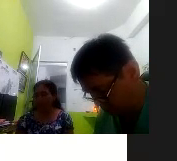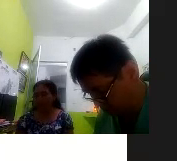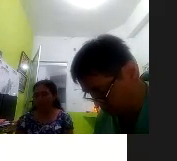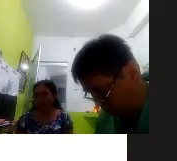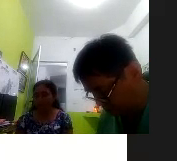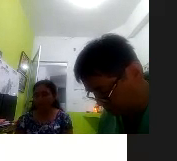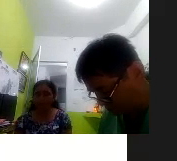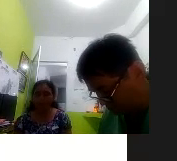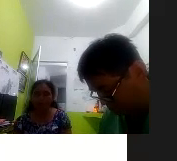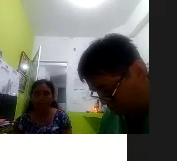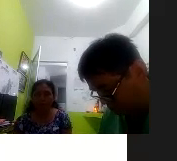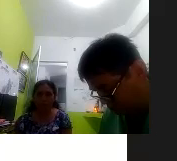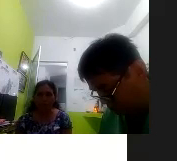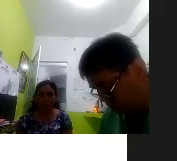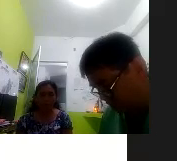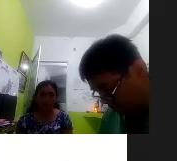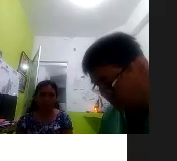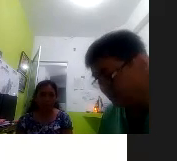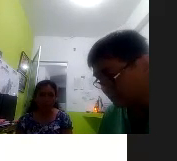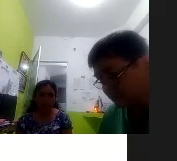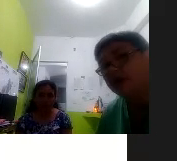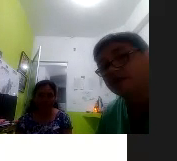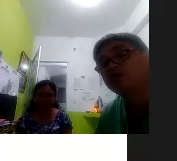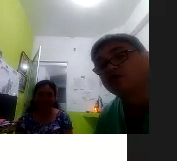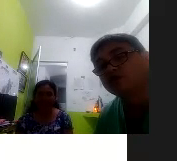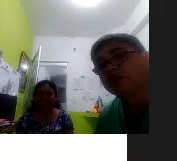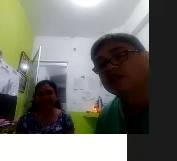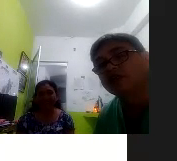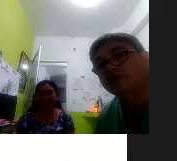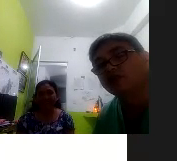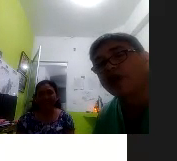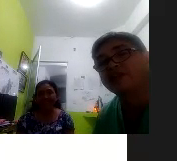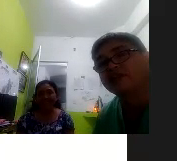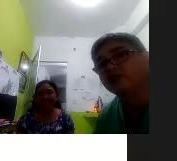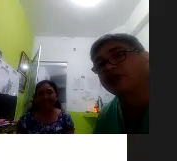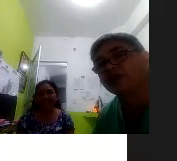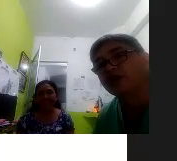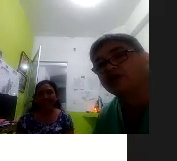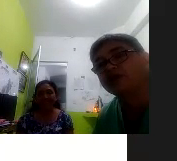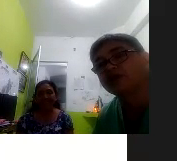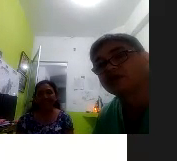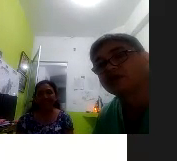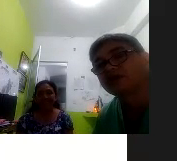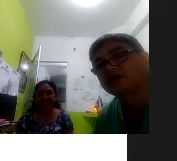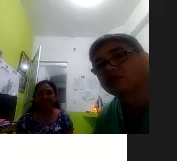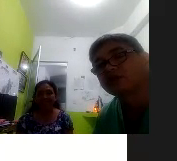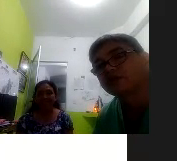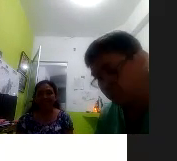Y tiene que ser el color rojo, no cualquier color. Have to be the red color.